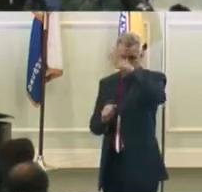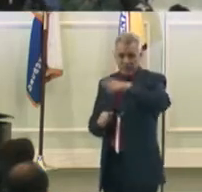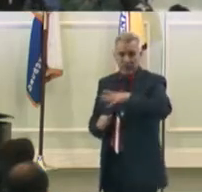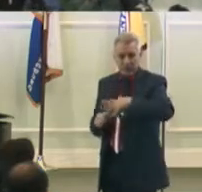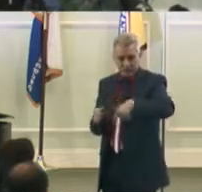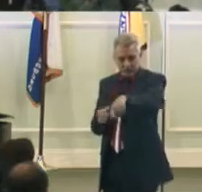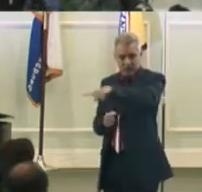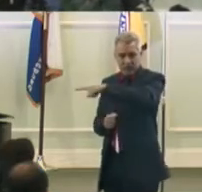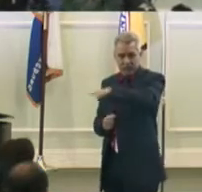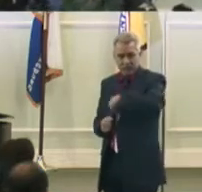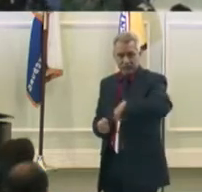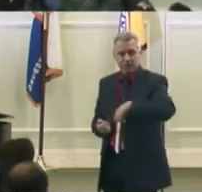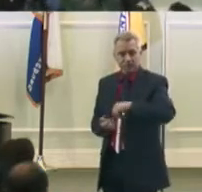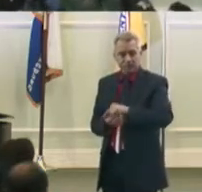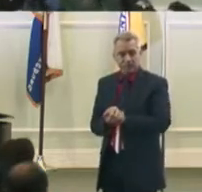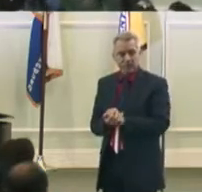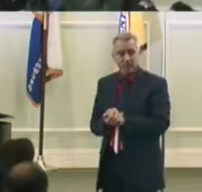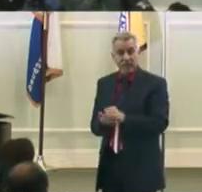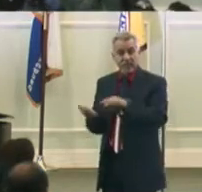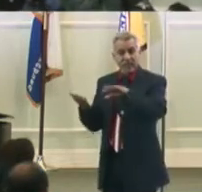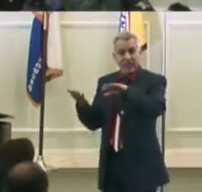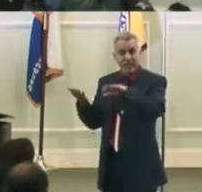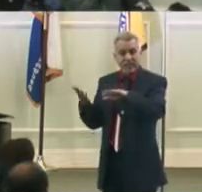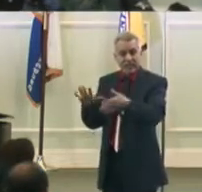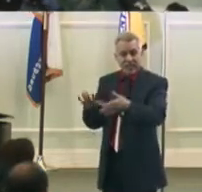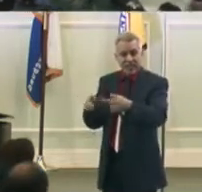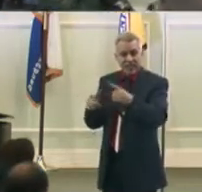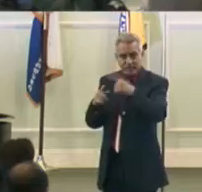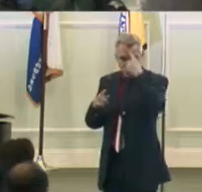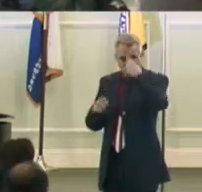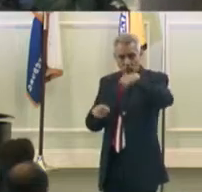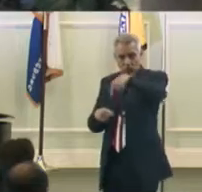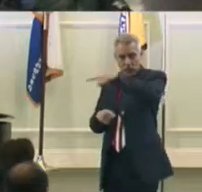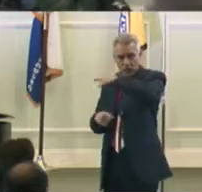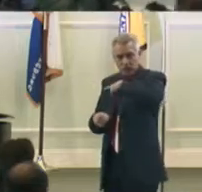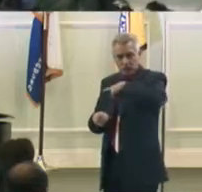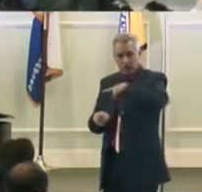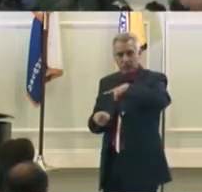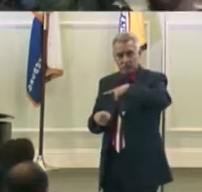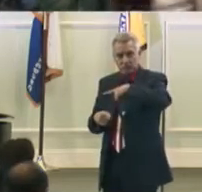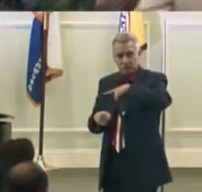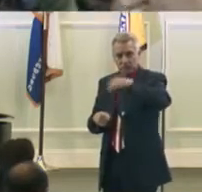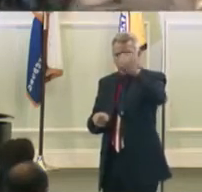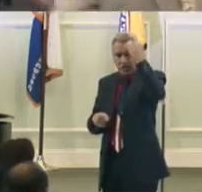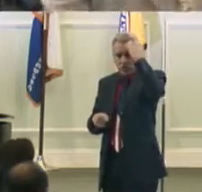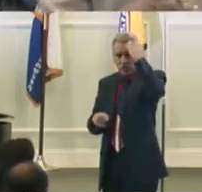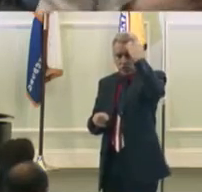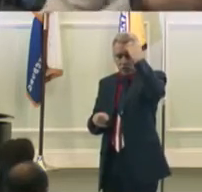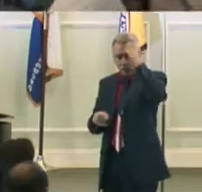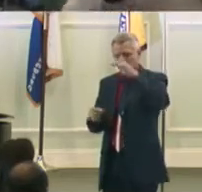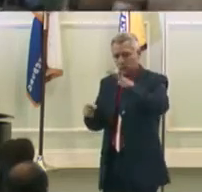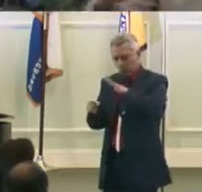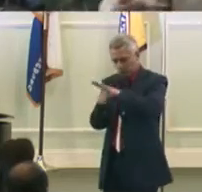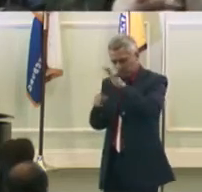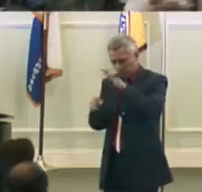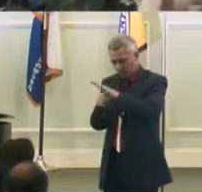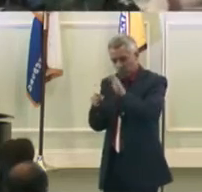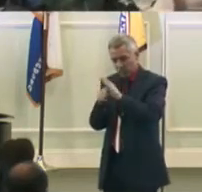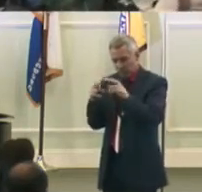He had a living ministry. He died on our behalf. That's what I know for sure. I'm not smart enough to figure everything else